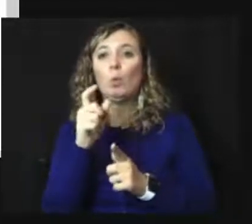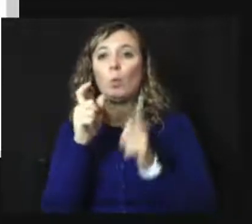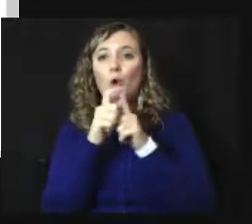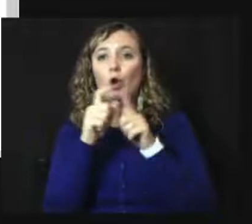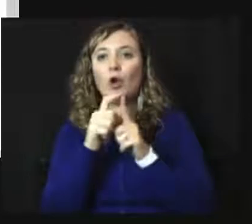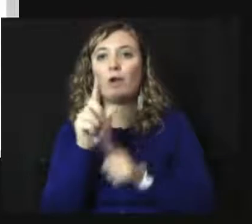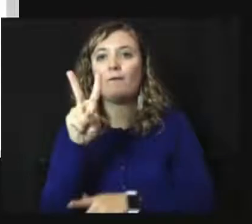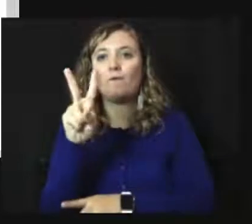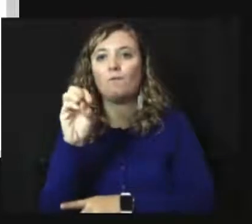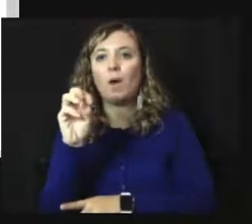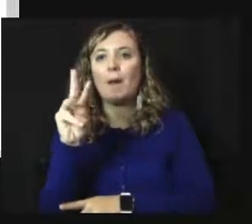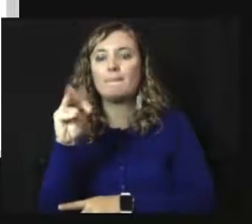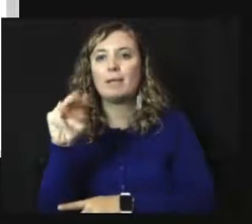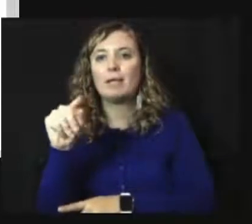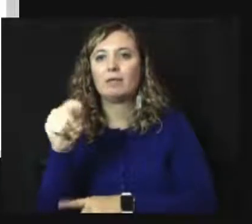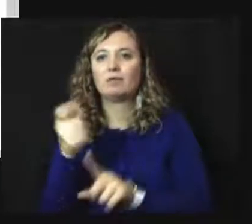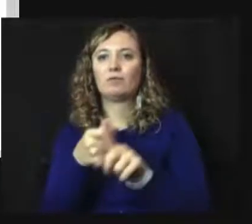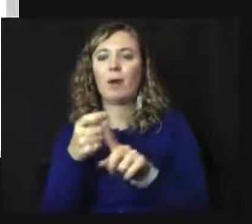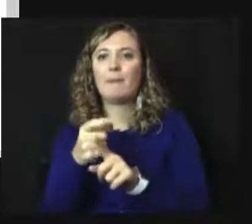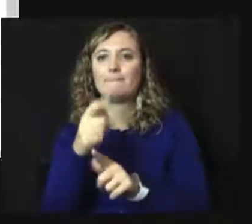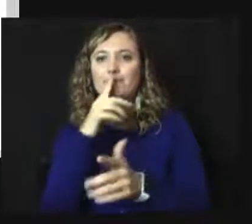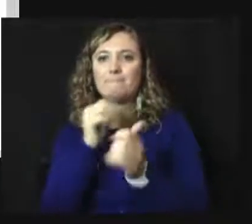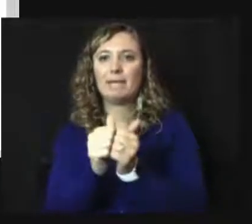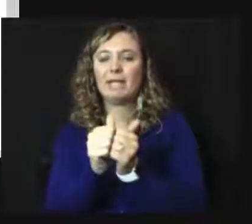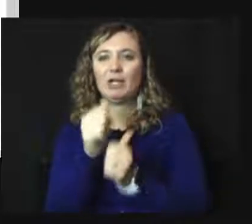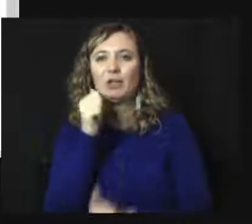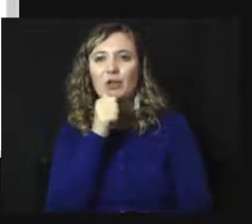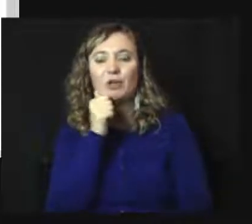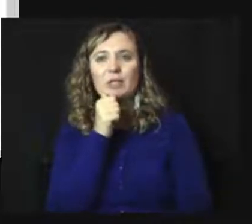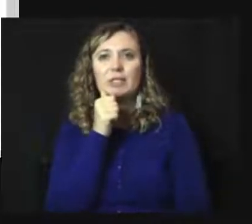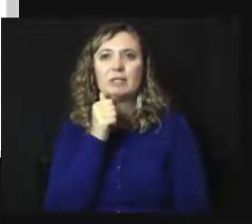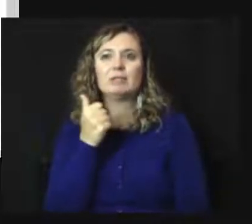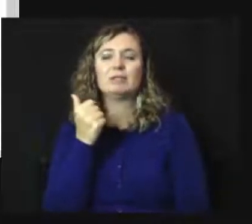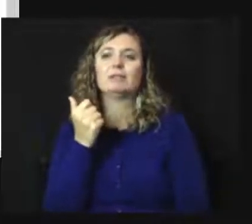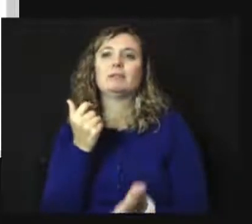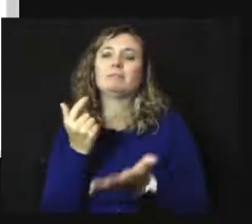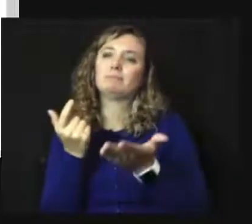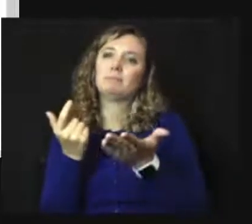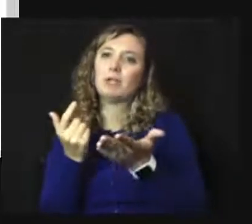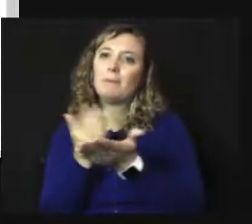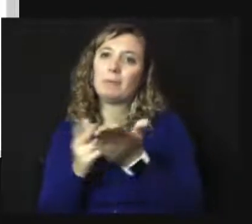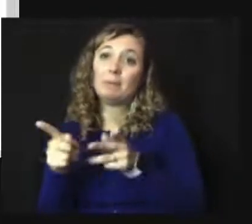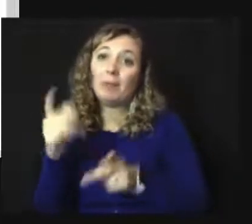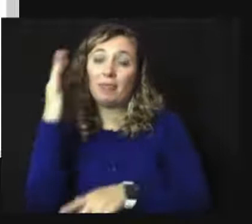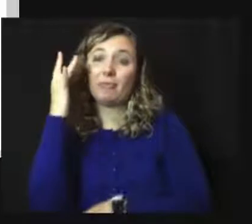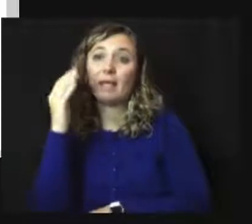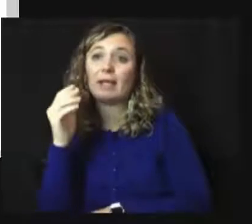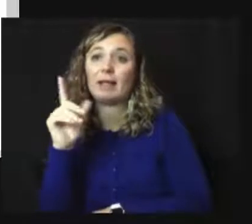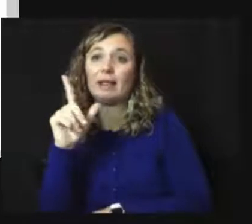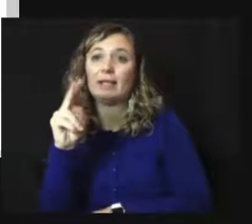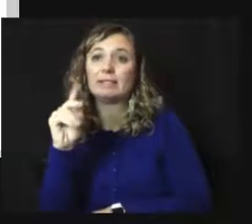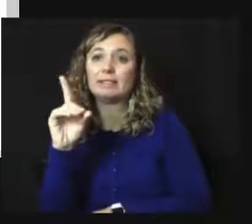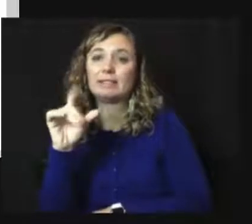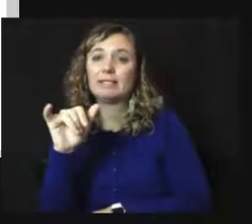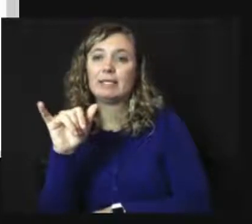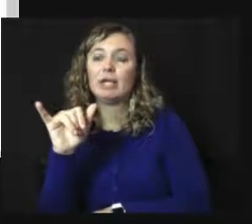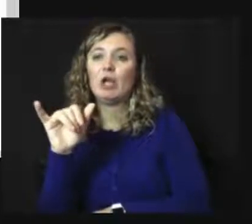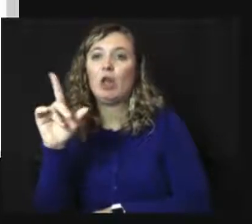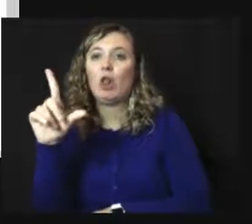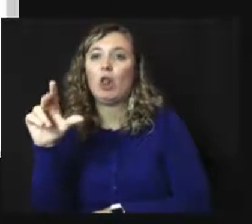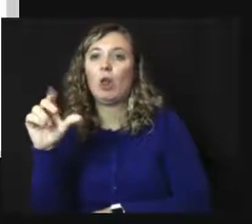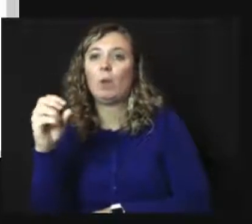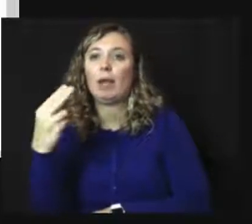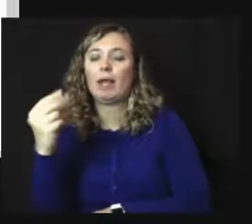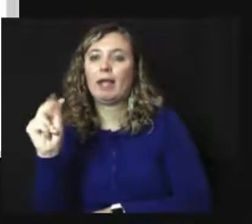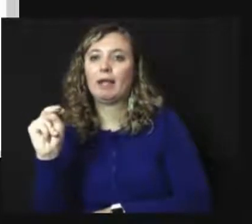Girls. And I think sometimes people think that like Lindsay Lohan's character in Mean Girls could also be autistic. And a thing she talks about at the very beginning of the film is